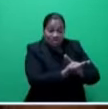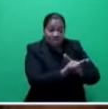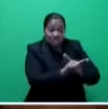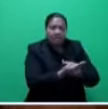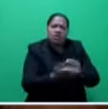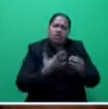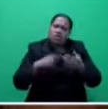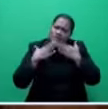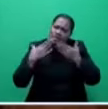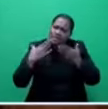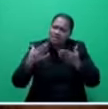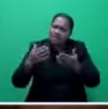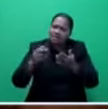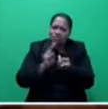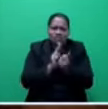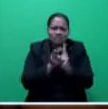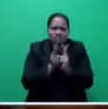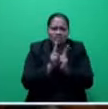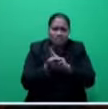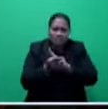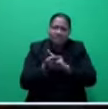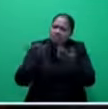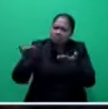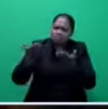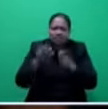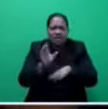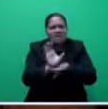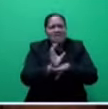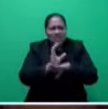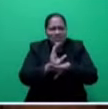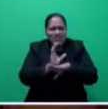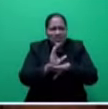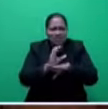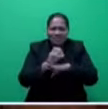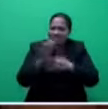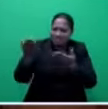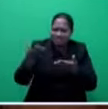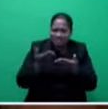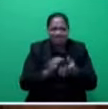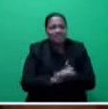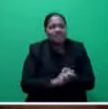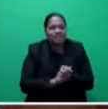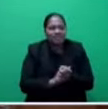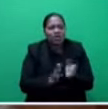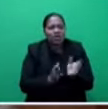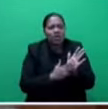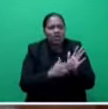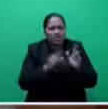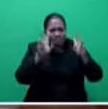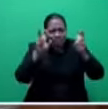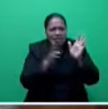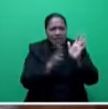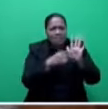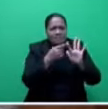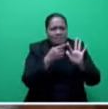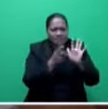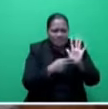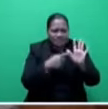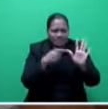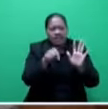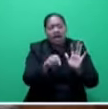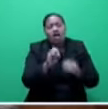a cartoon for our ECE Center students titled Meena. Meena, a character who has become a household name from an educational cartoon developed